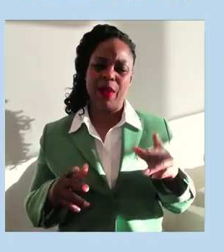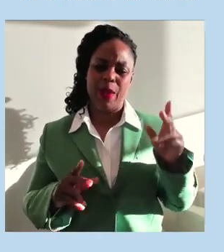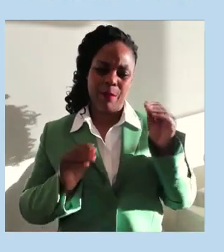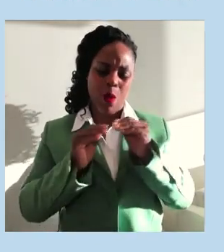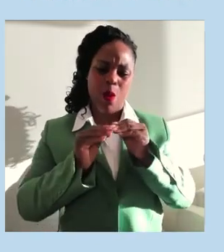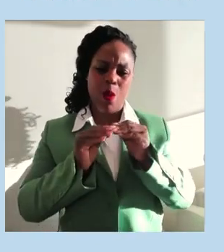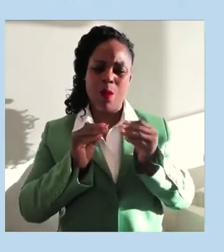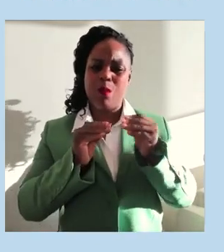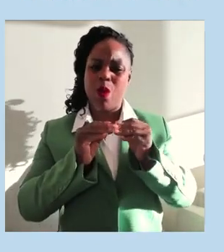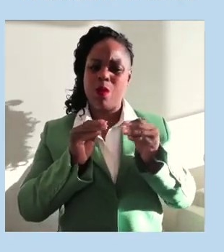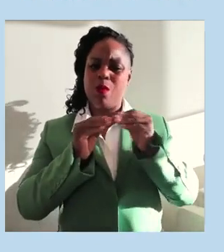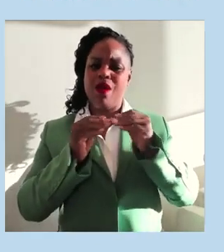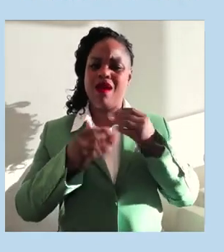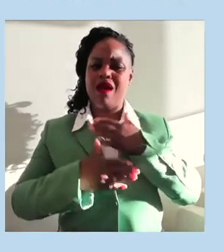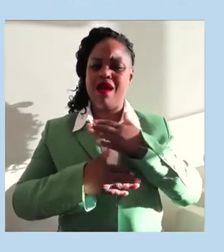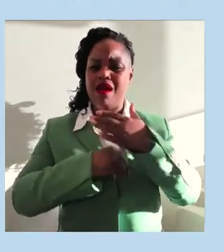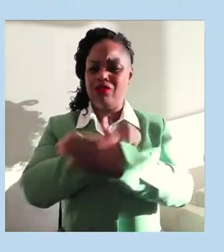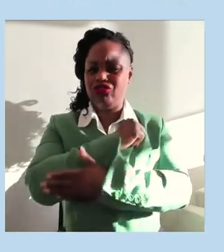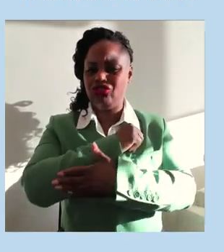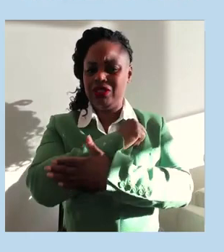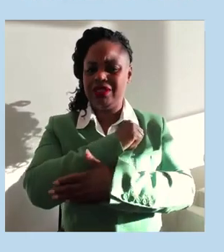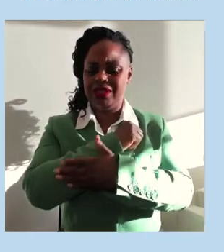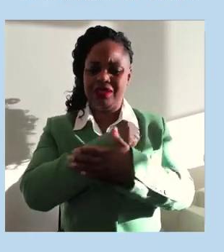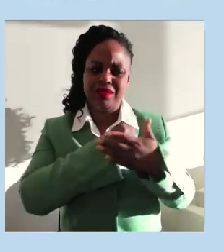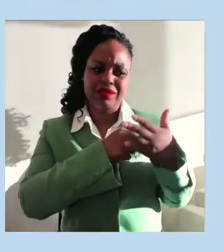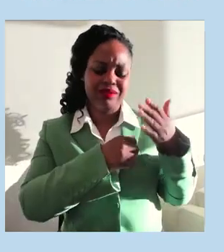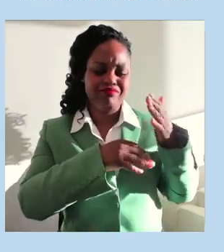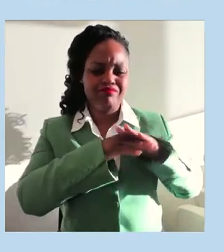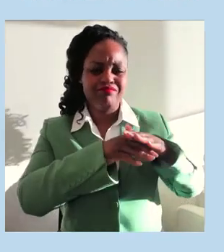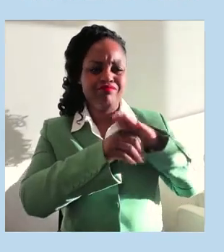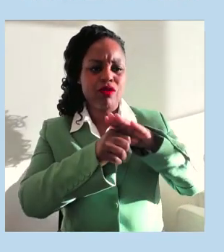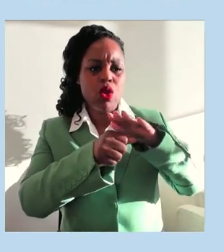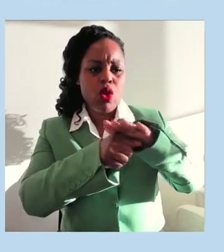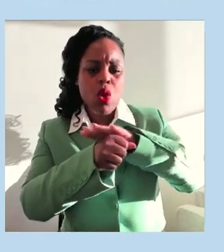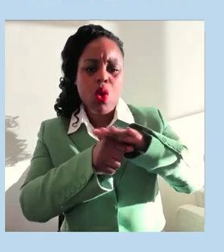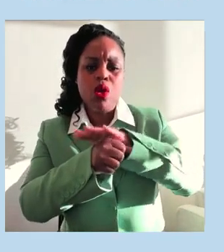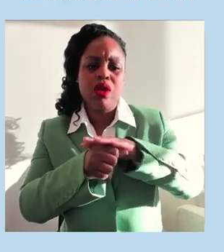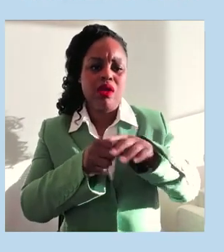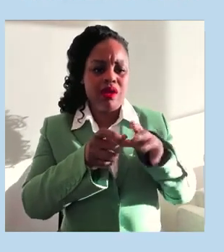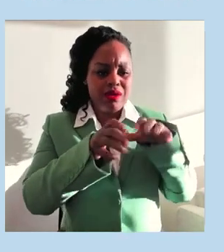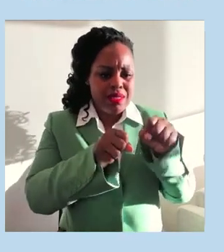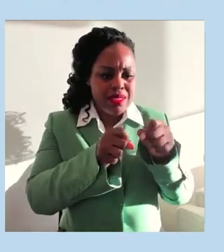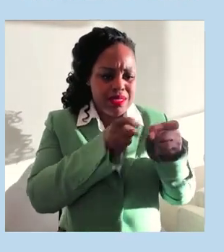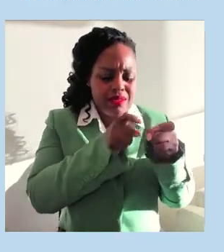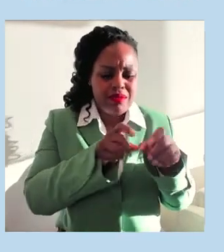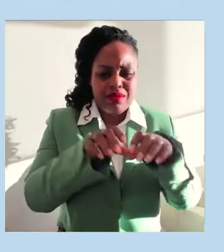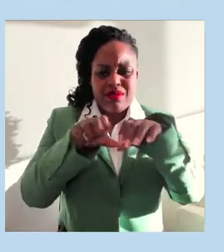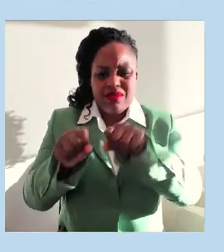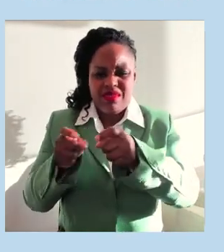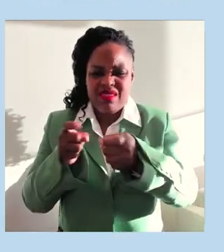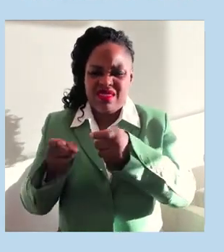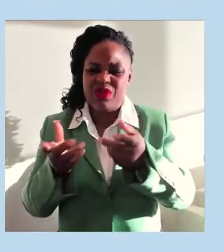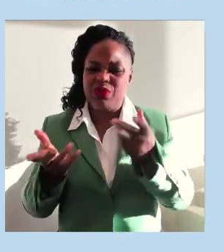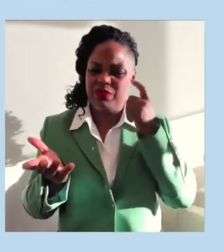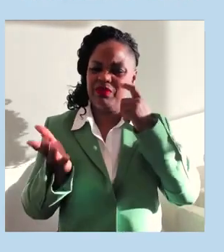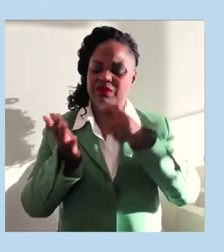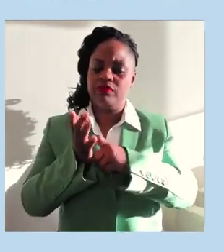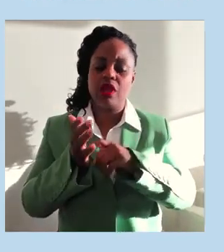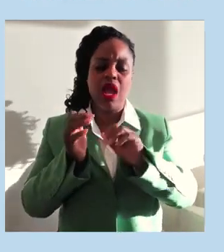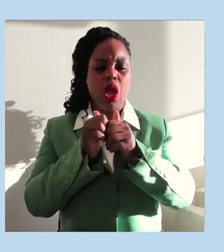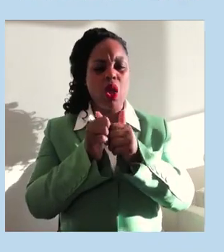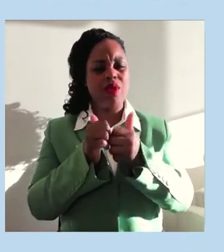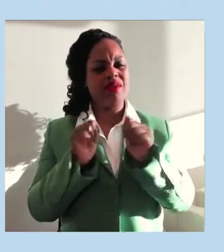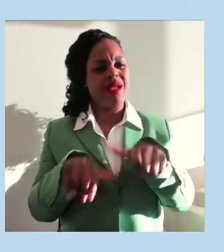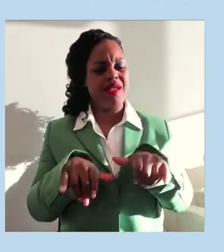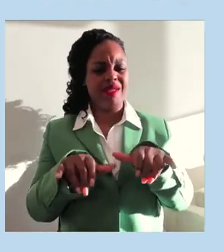here continue to confront discrimination and continue to tear down systemic